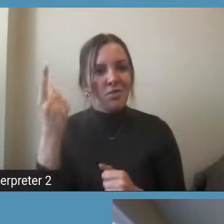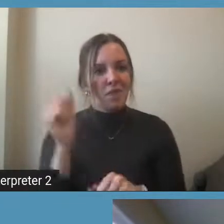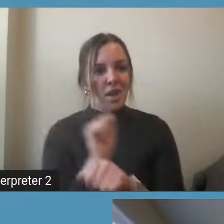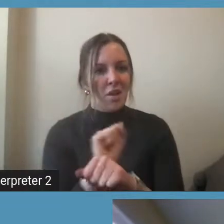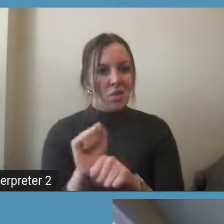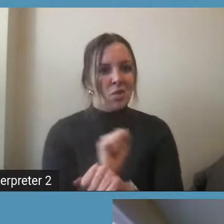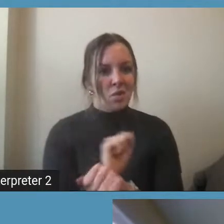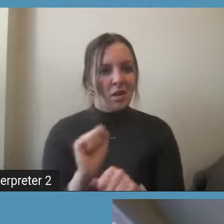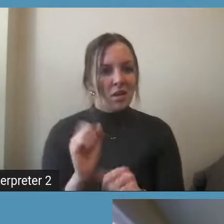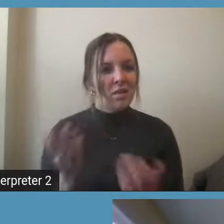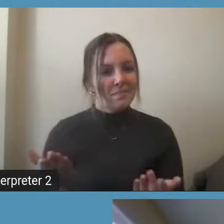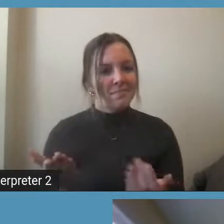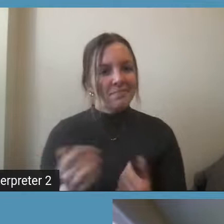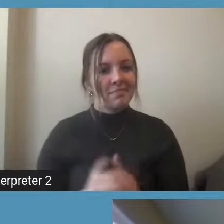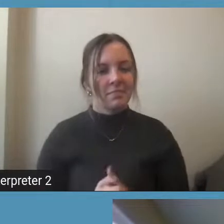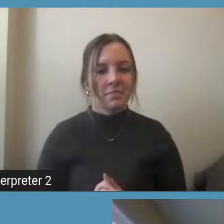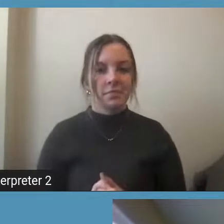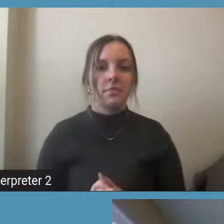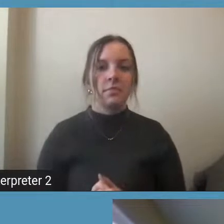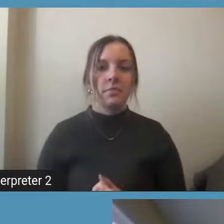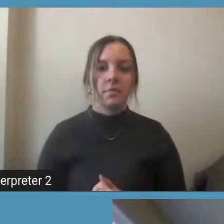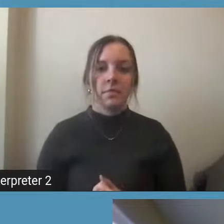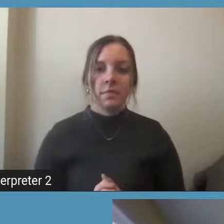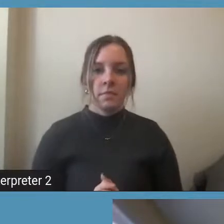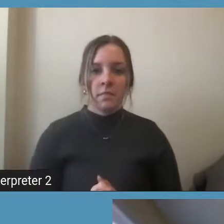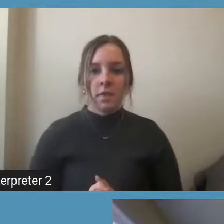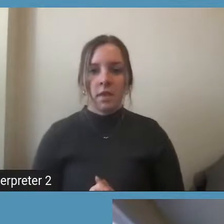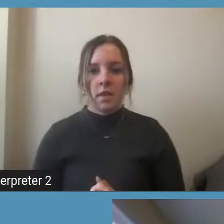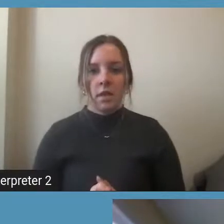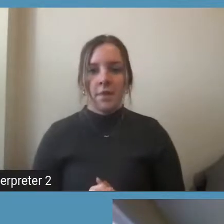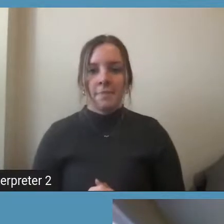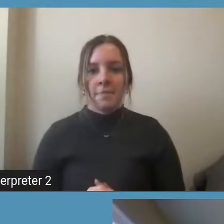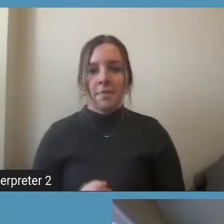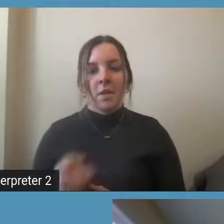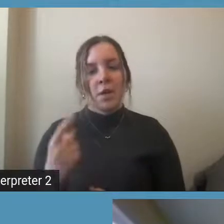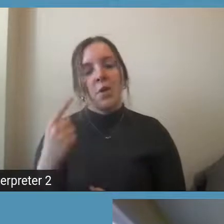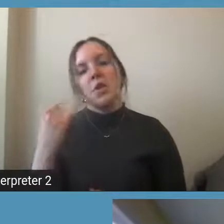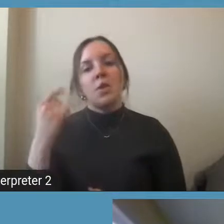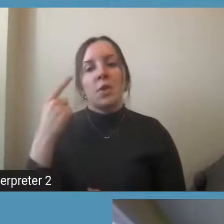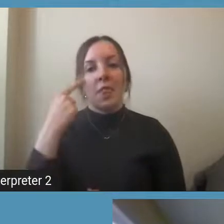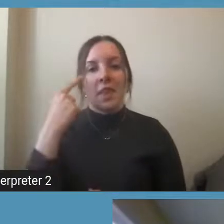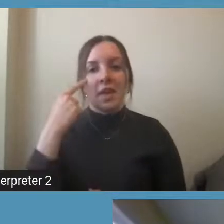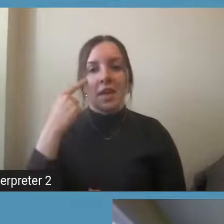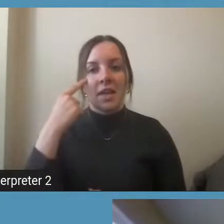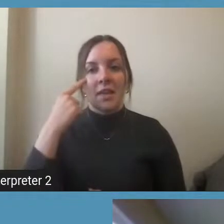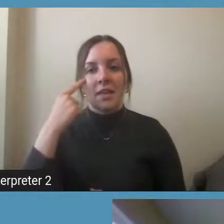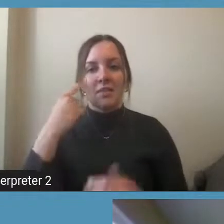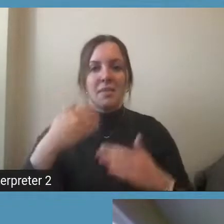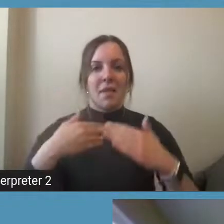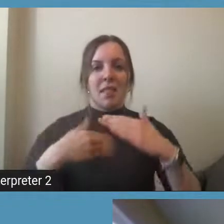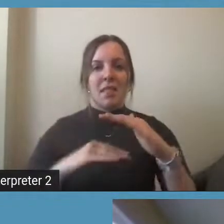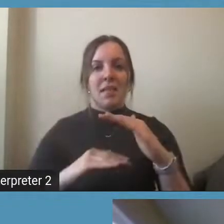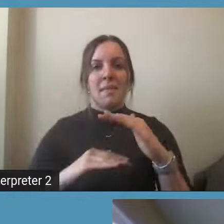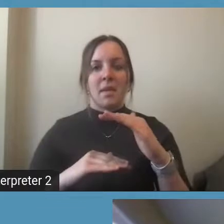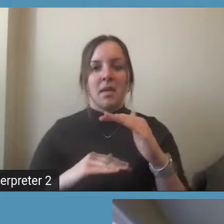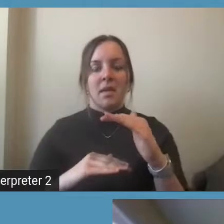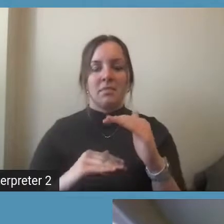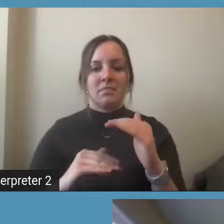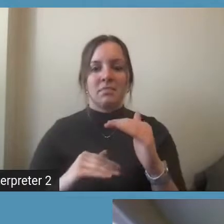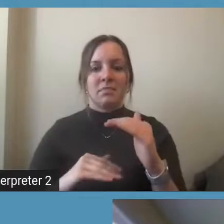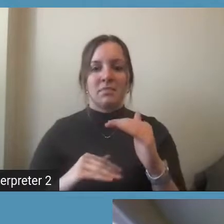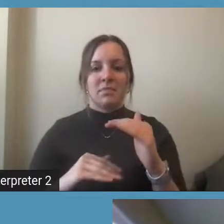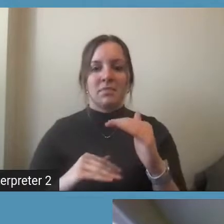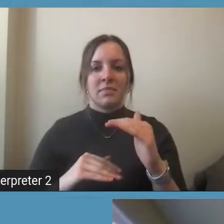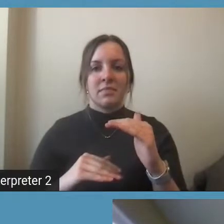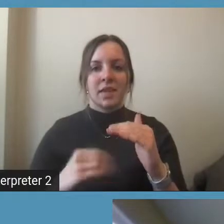a threshold that would sort of either in-house versus hiring a vendor like yourself? I mean, is